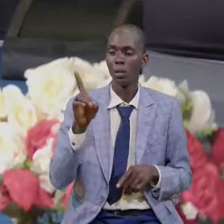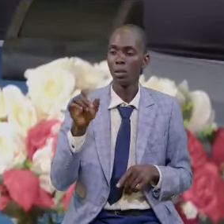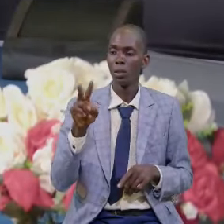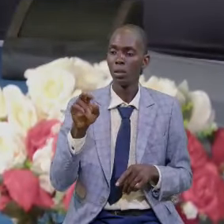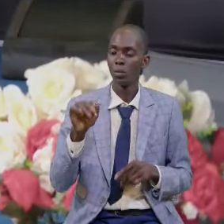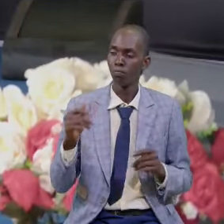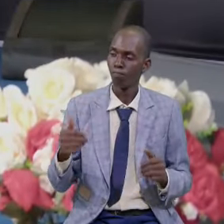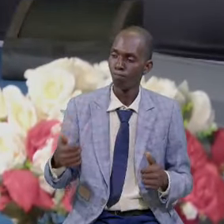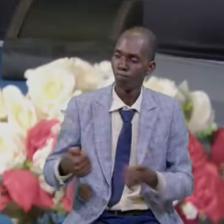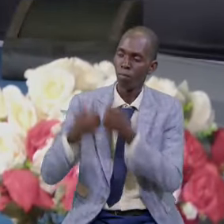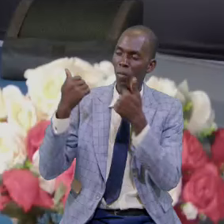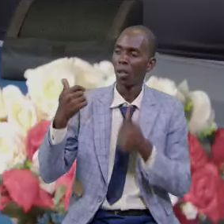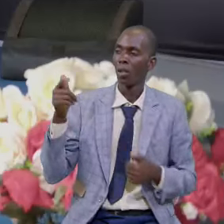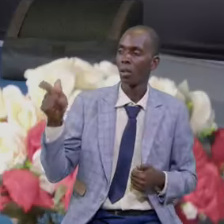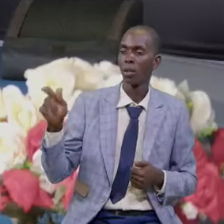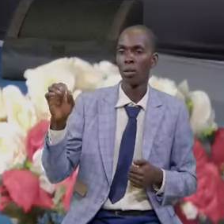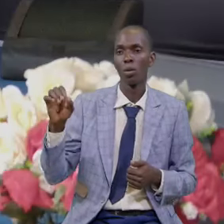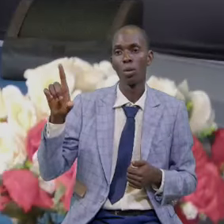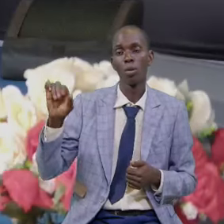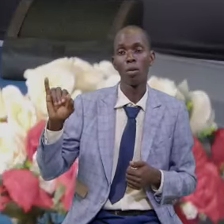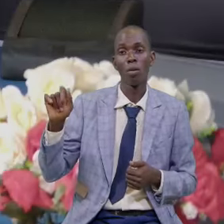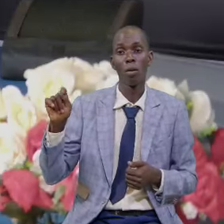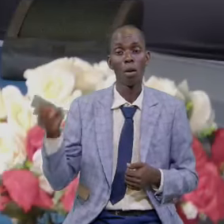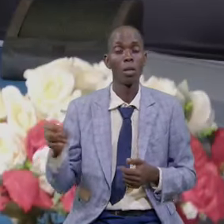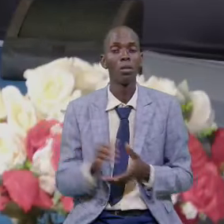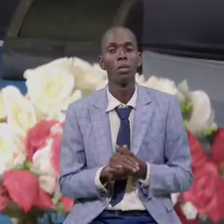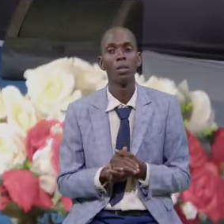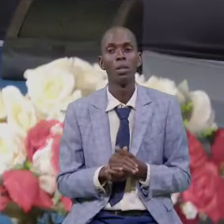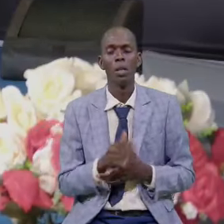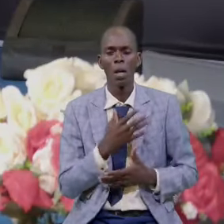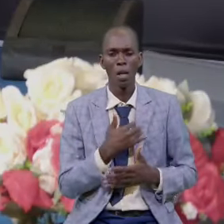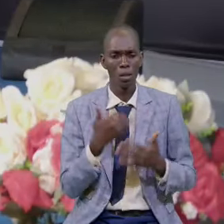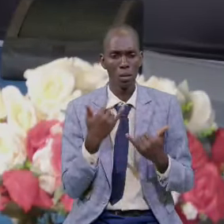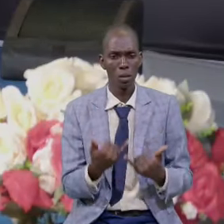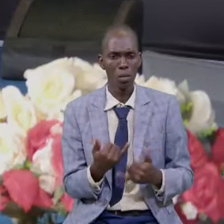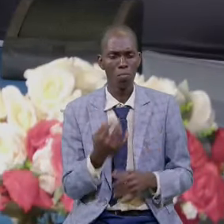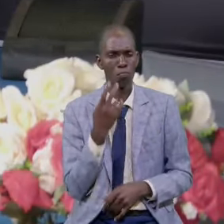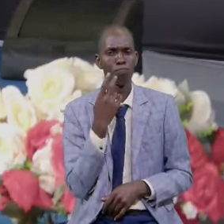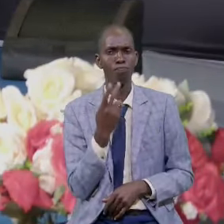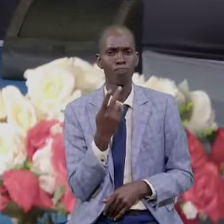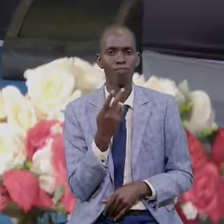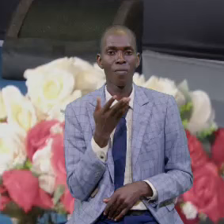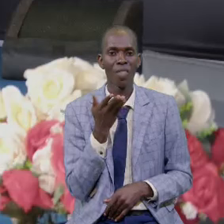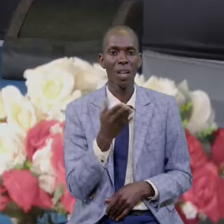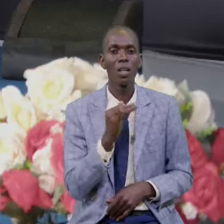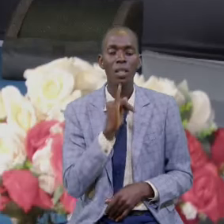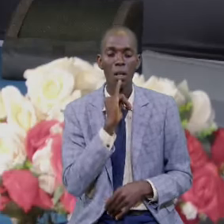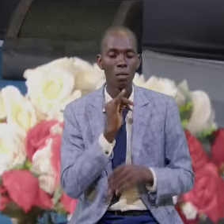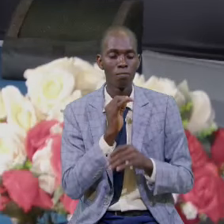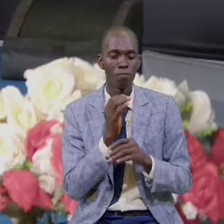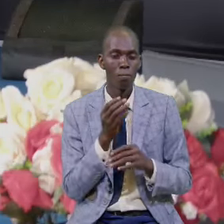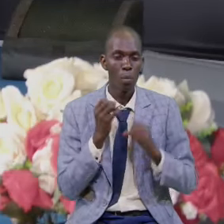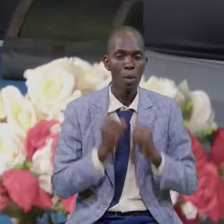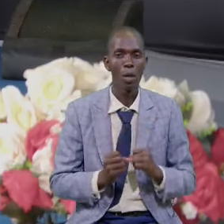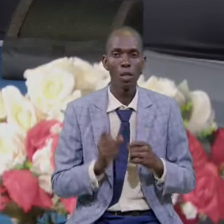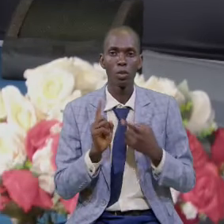saw that there is the power to overcome. There is the